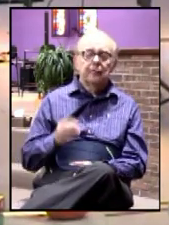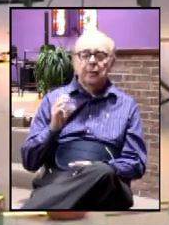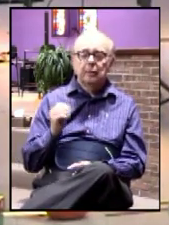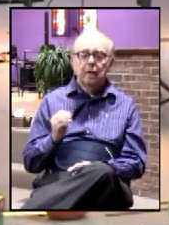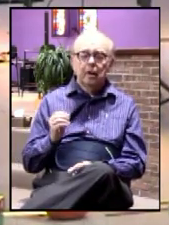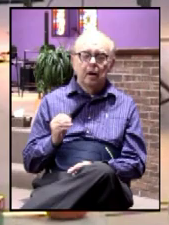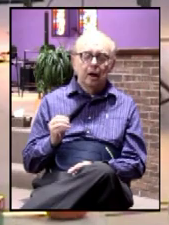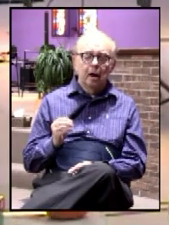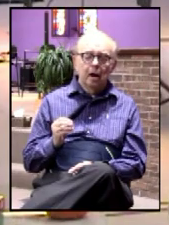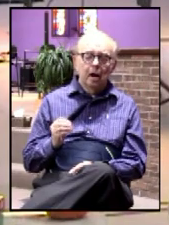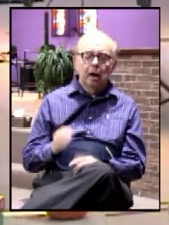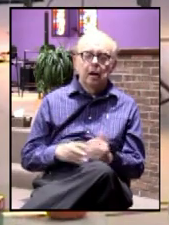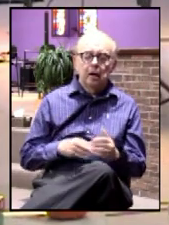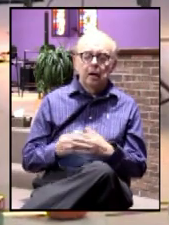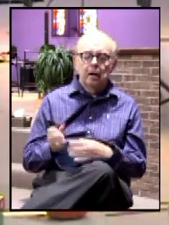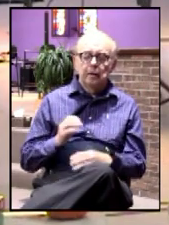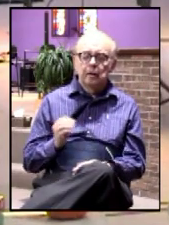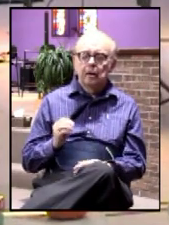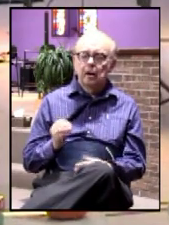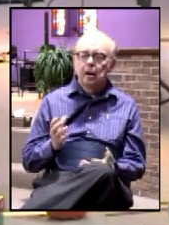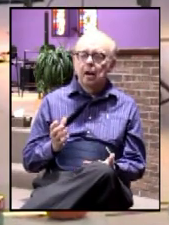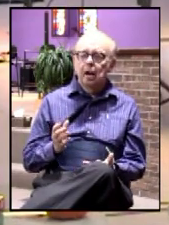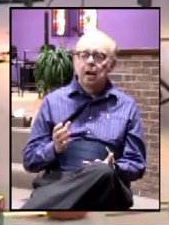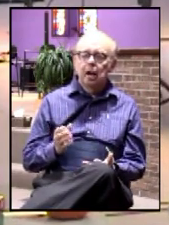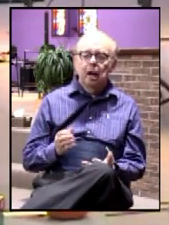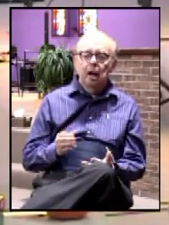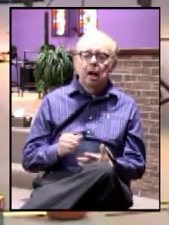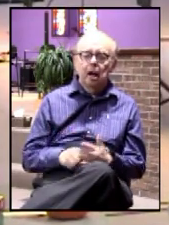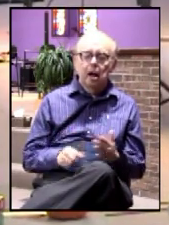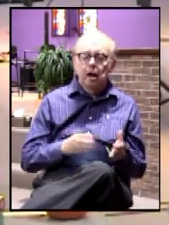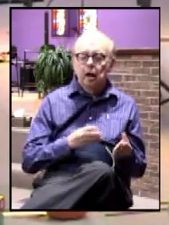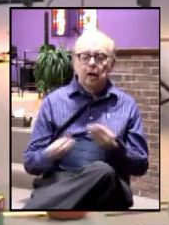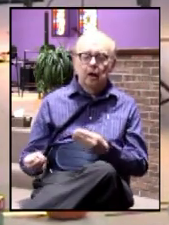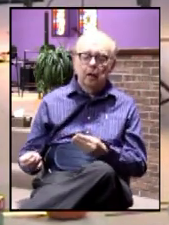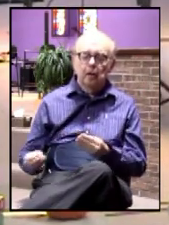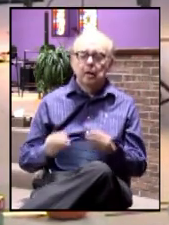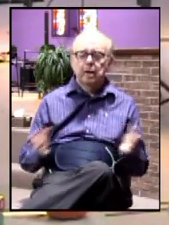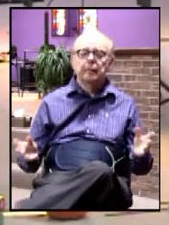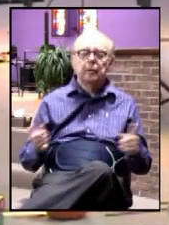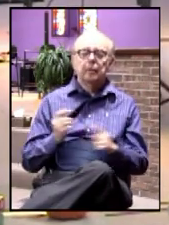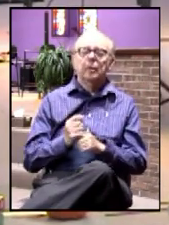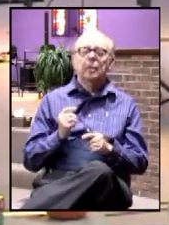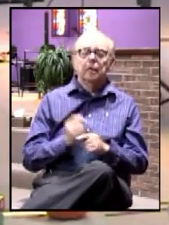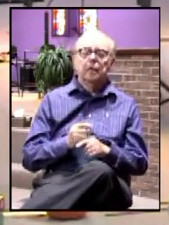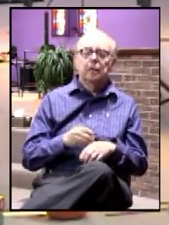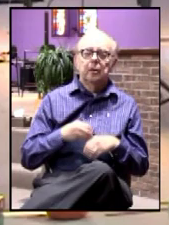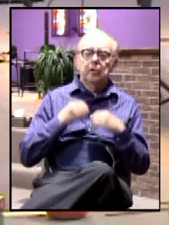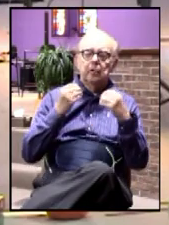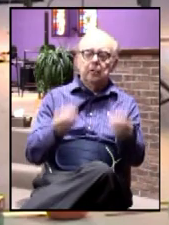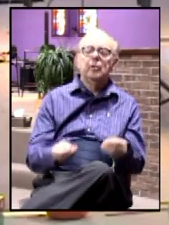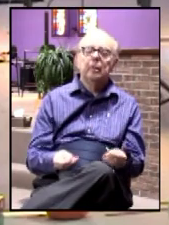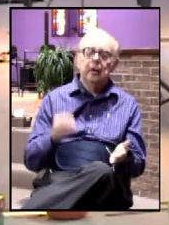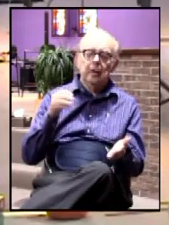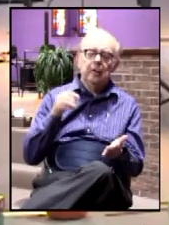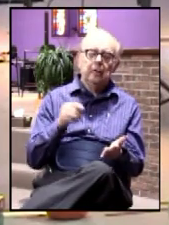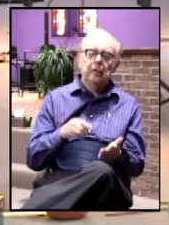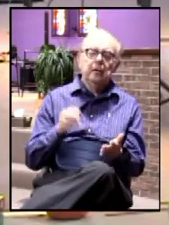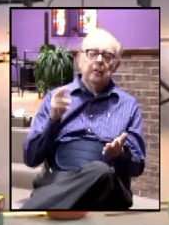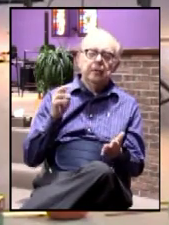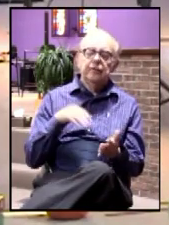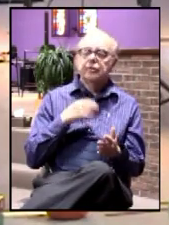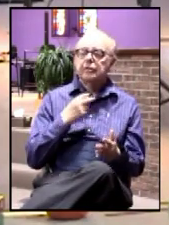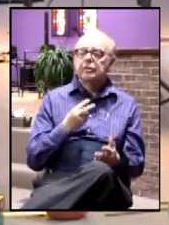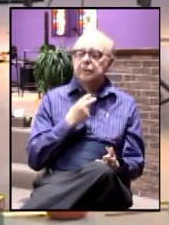from Ohio. They built them in Ohio, you know. They carved them out, and they put them on a big truck, and they just took them out there and stuck them in the middle